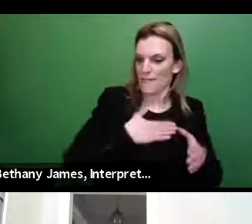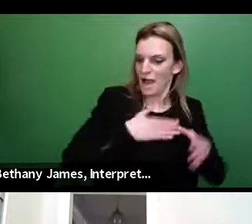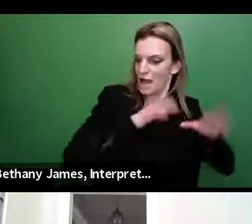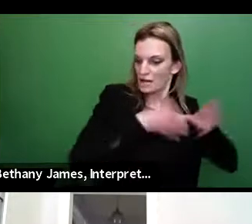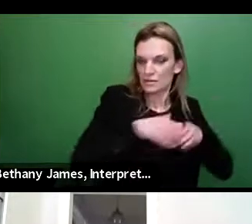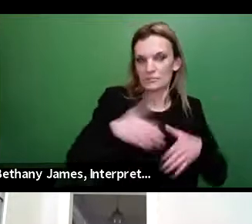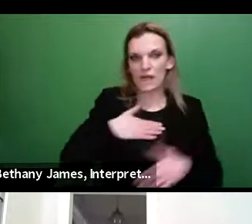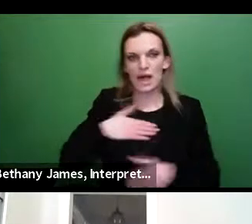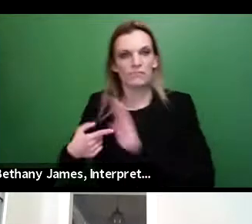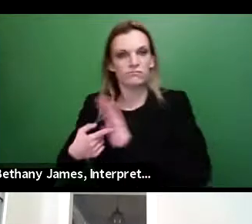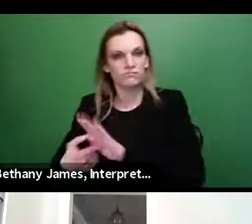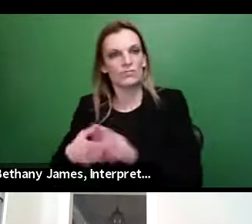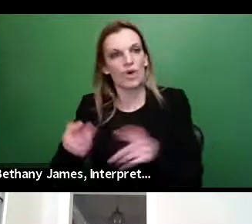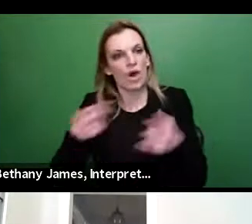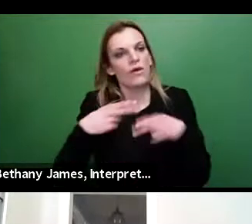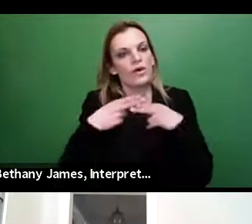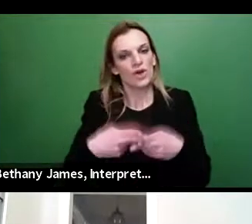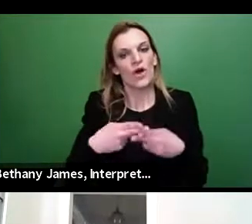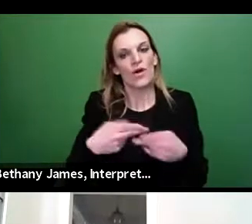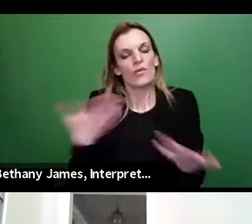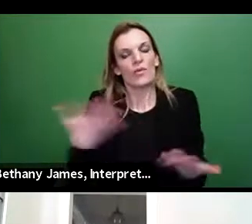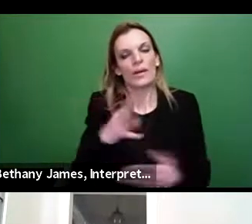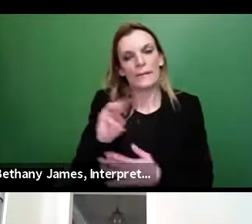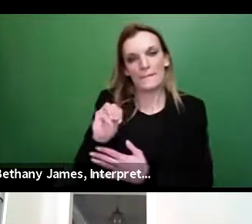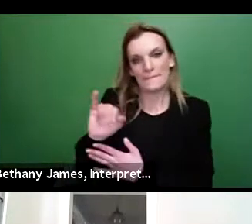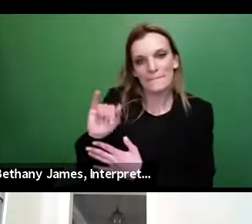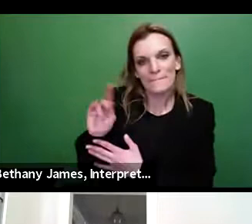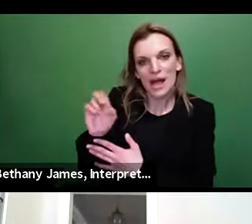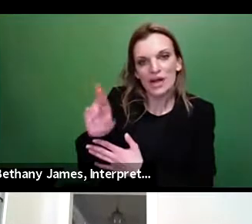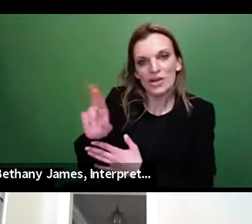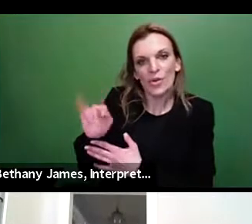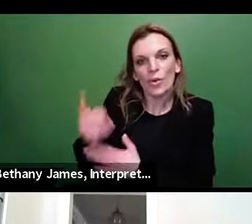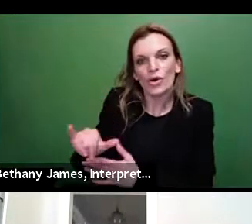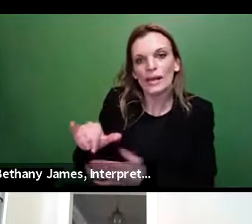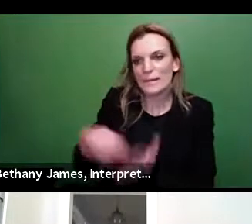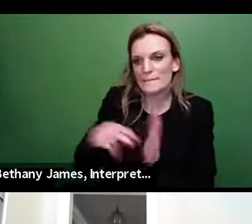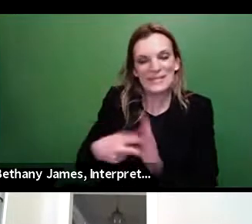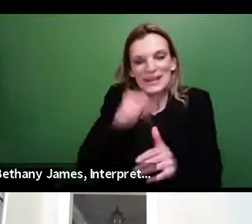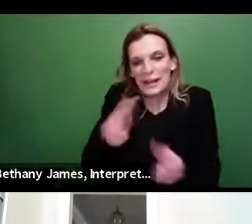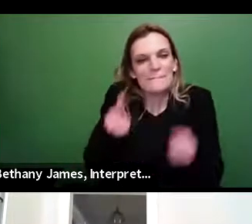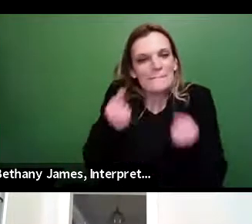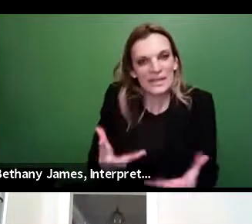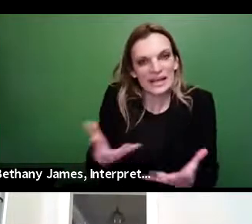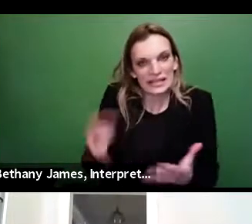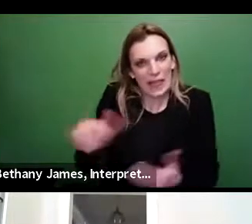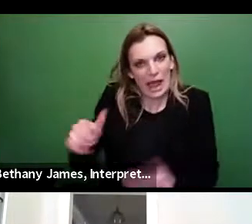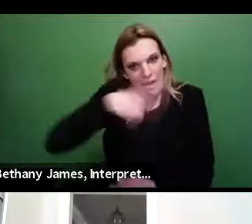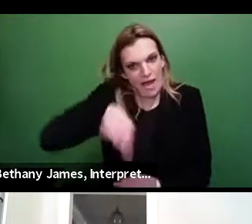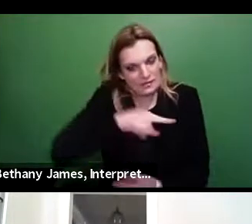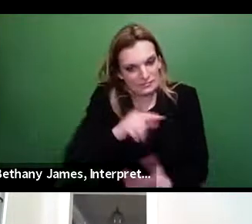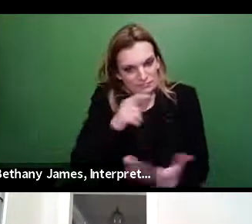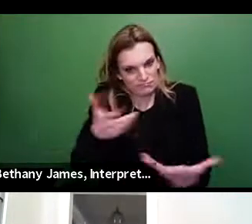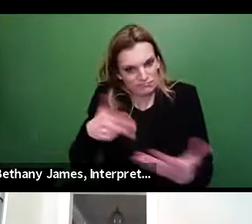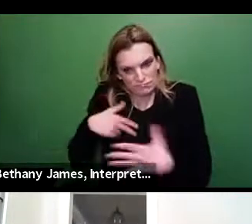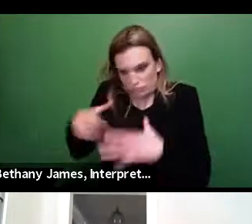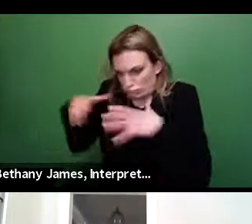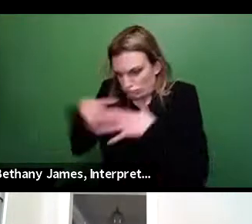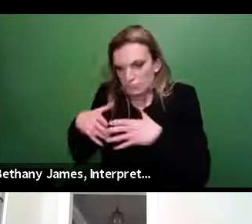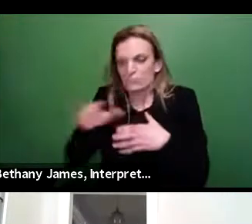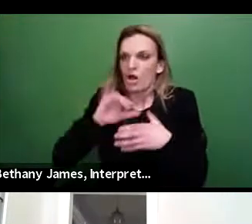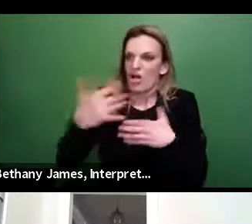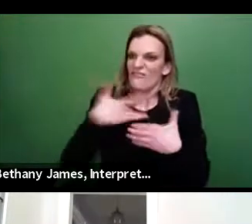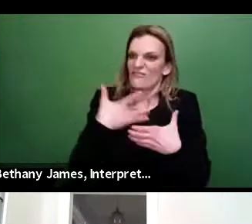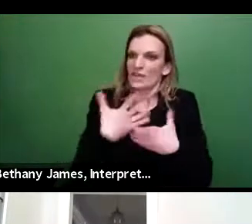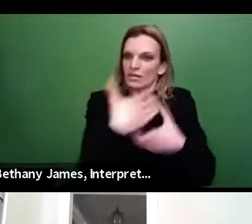minority socket within the state of Michigan, and we tend to face some of the same issues in